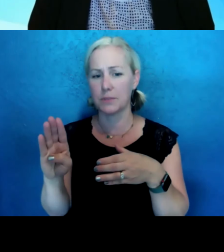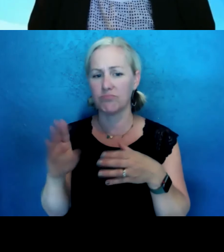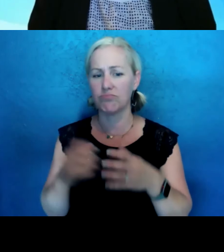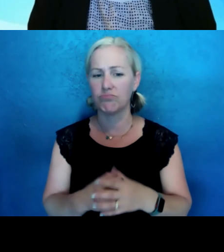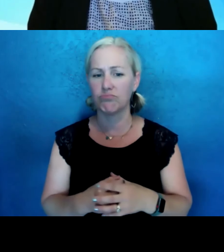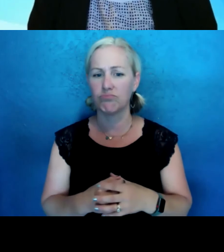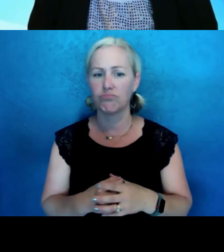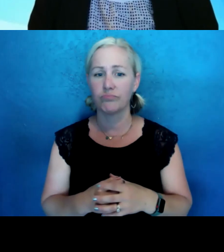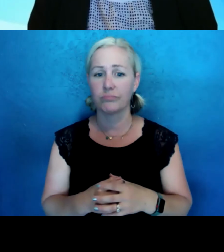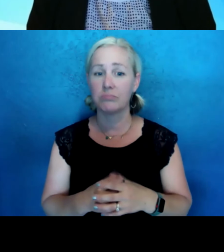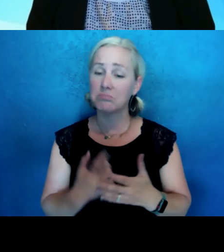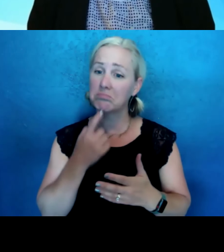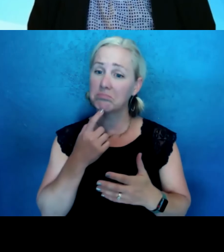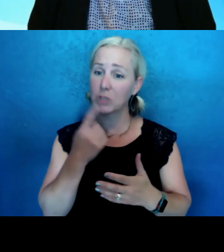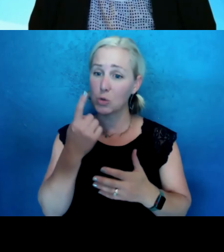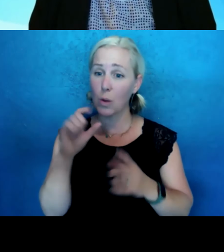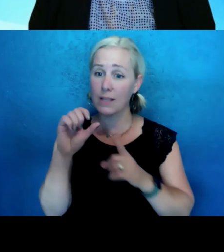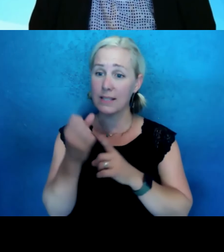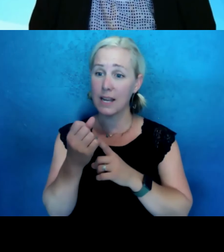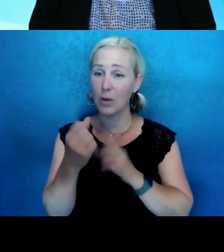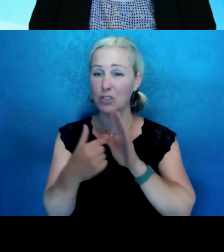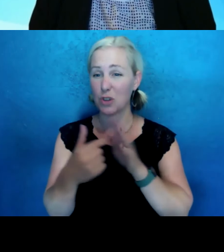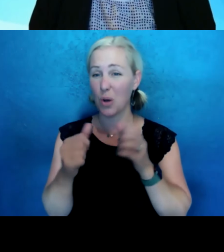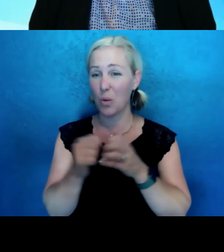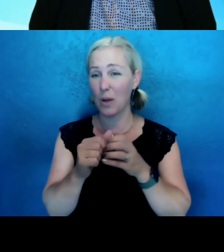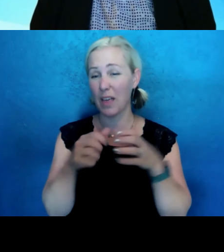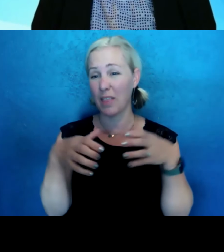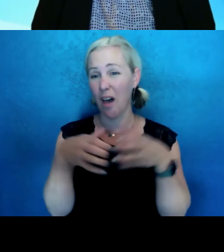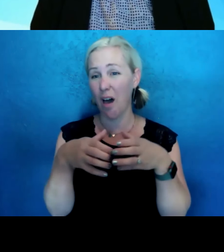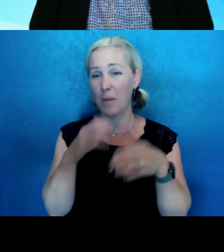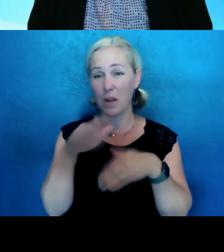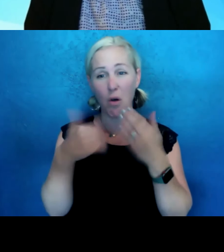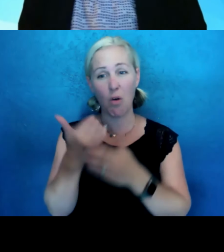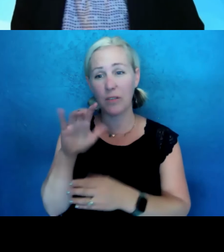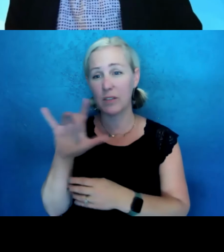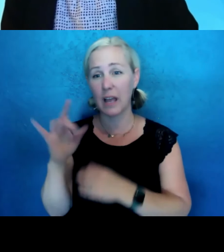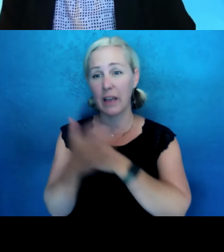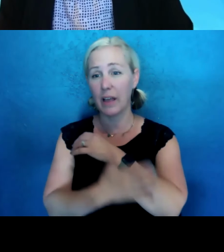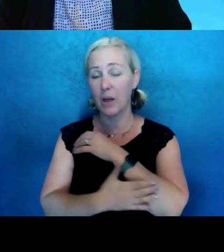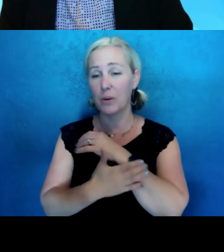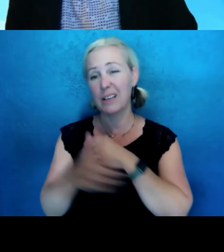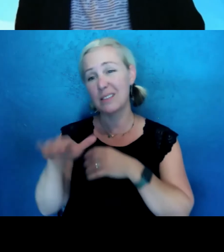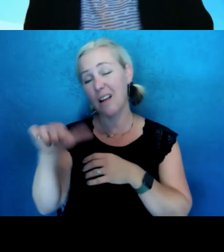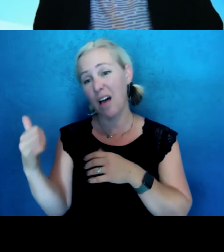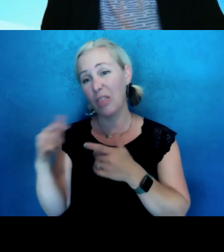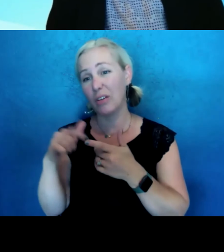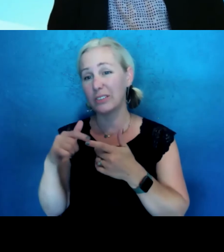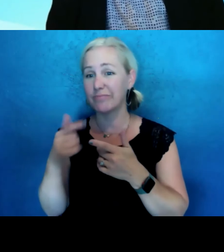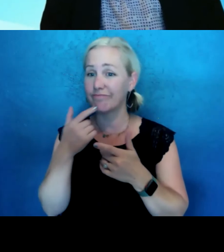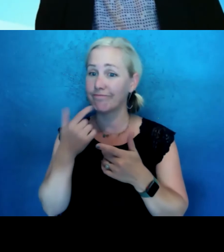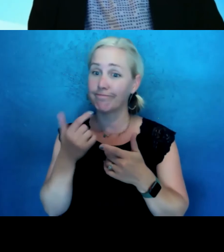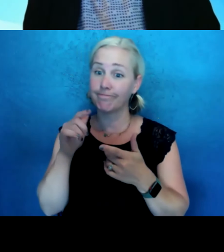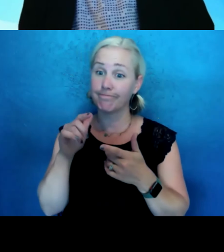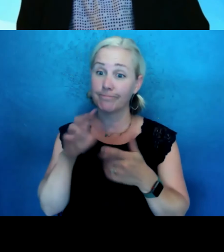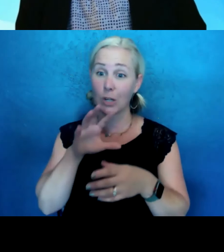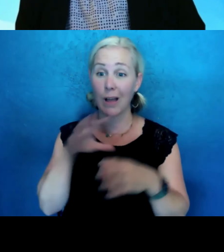there is one scenario that shows it with a hub in all 58 counties. There's another scenario that says the hub in the 33 we have now,